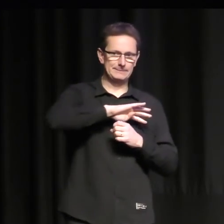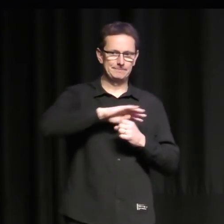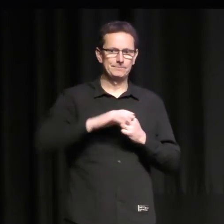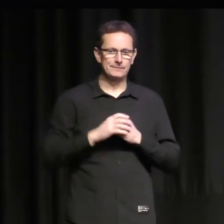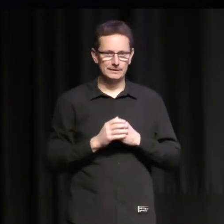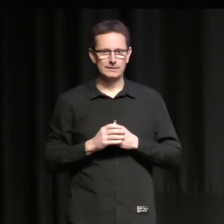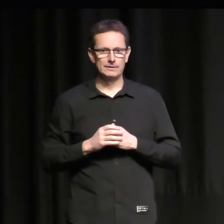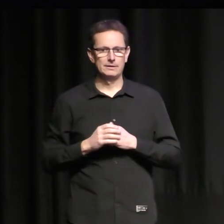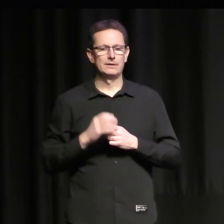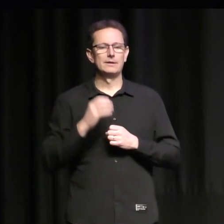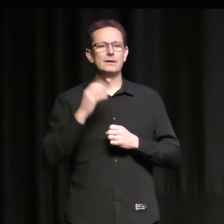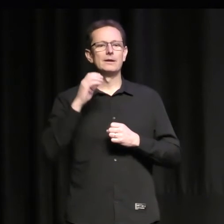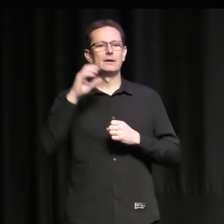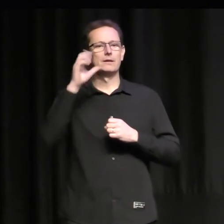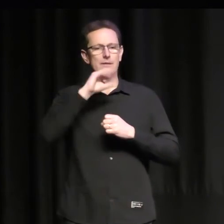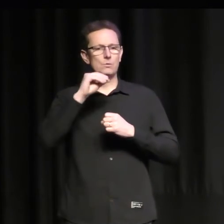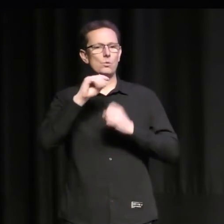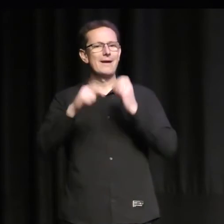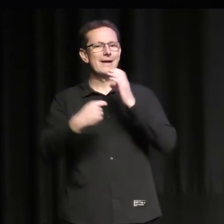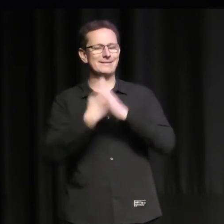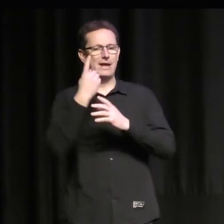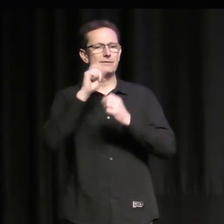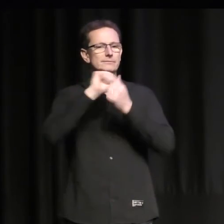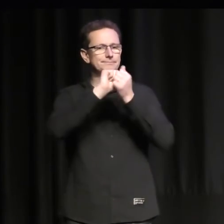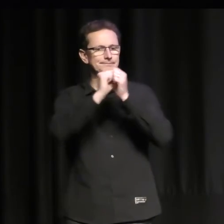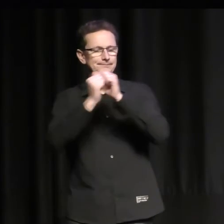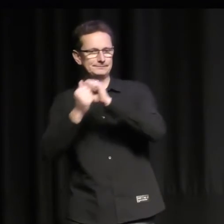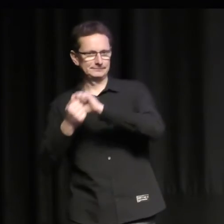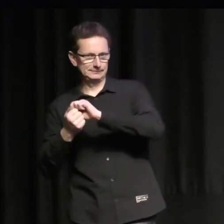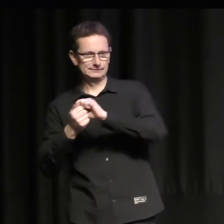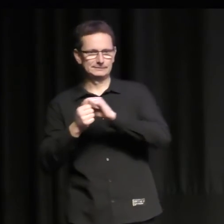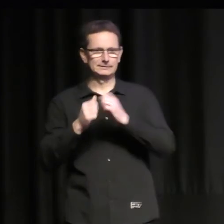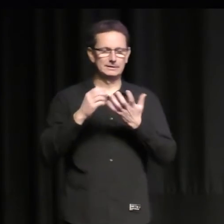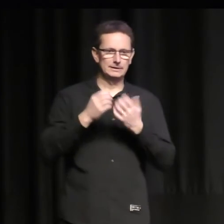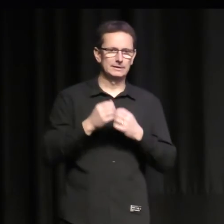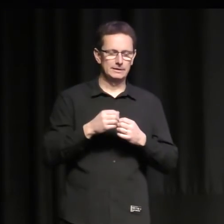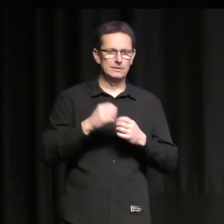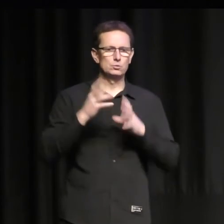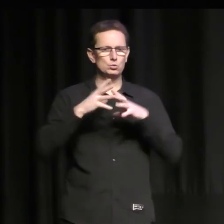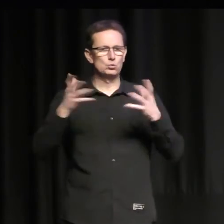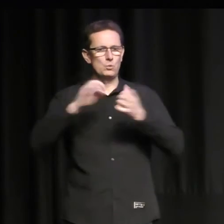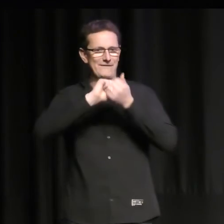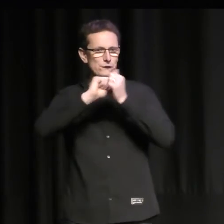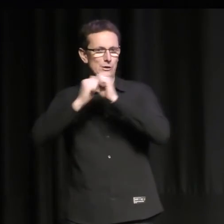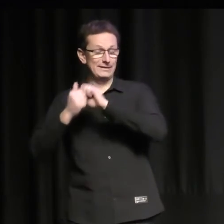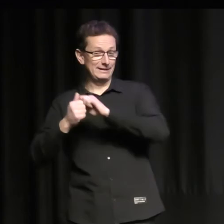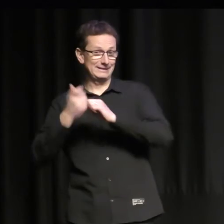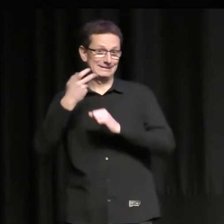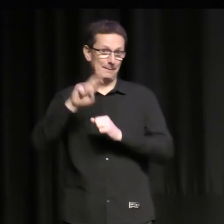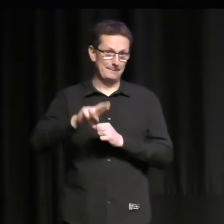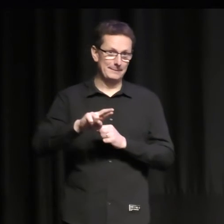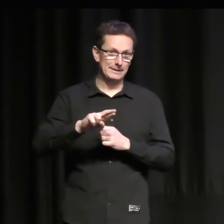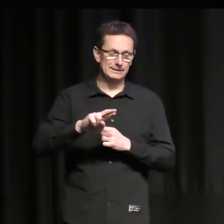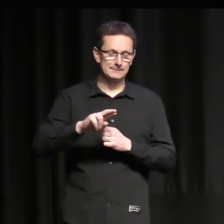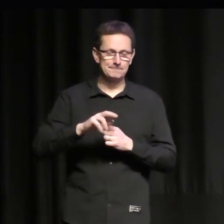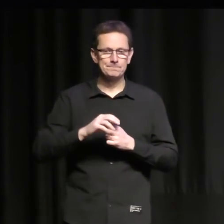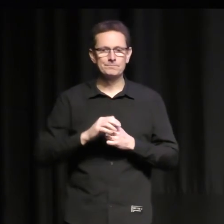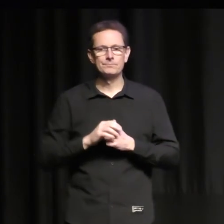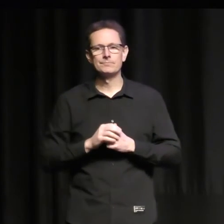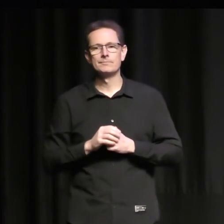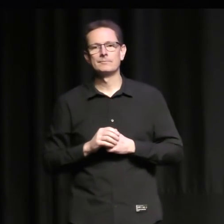whenever a transformation's taken place, as Karl Polanyi, the Great Transformation, for example,